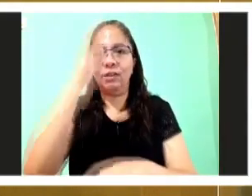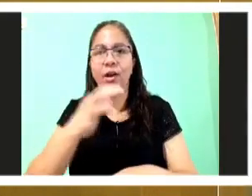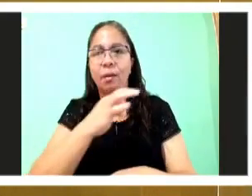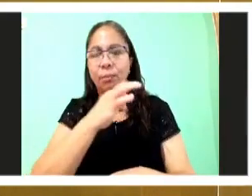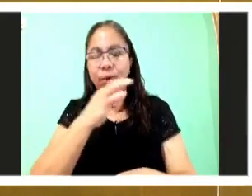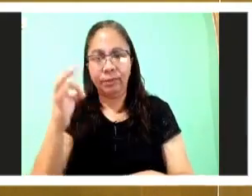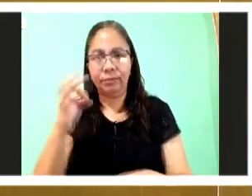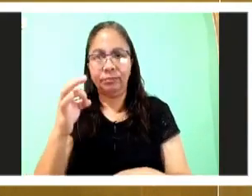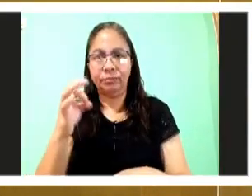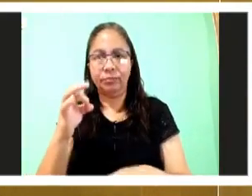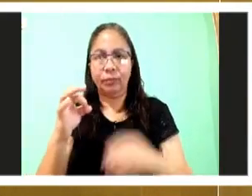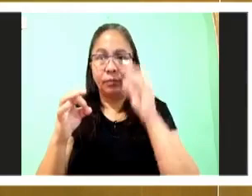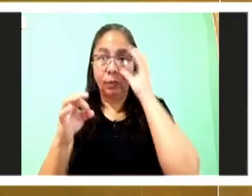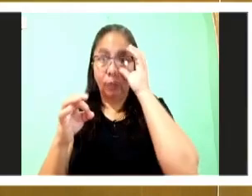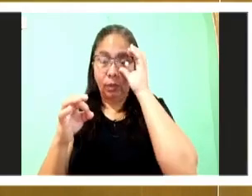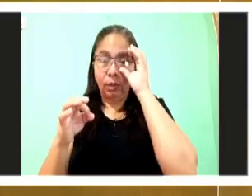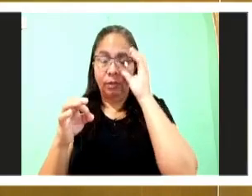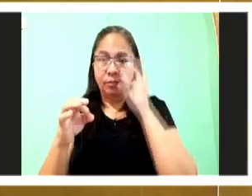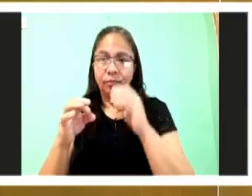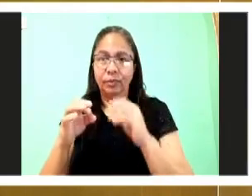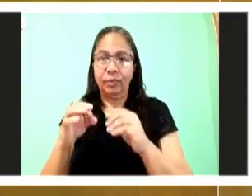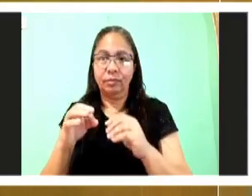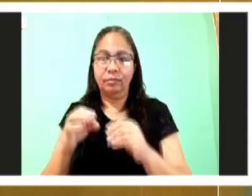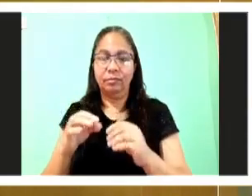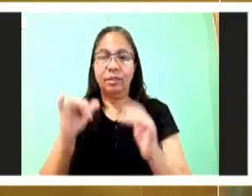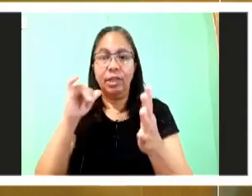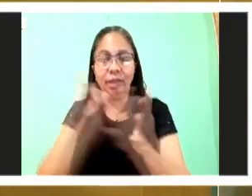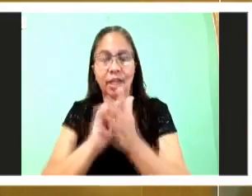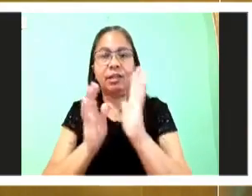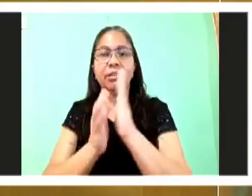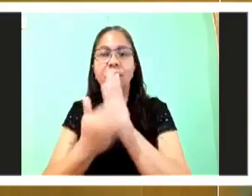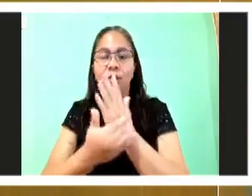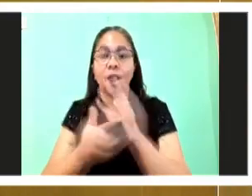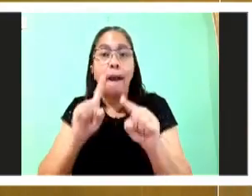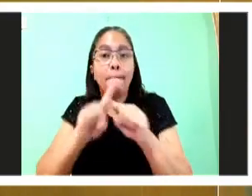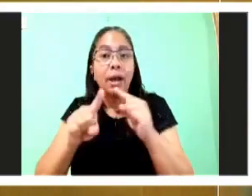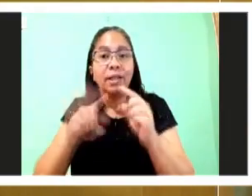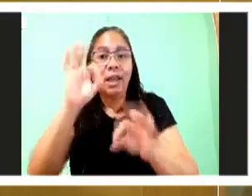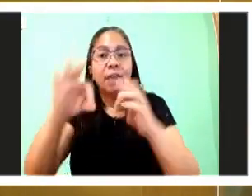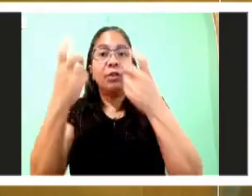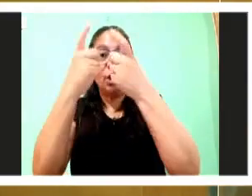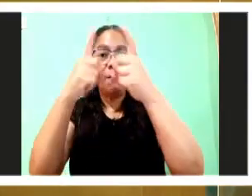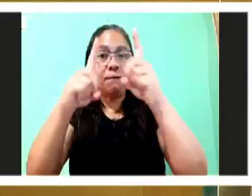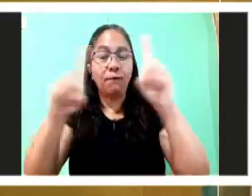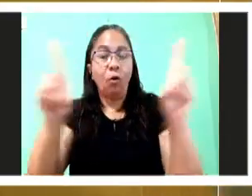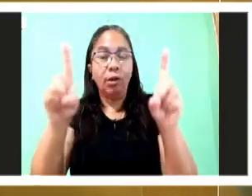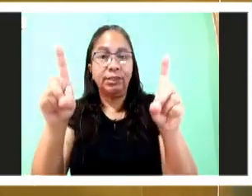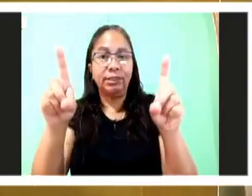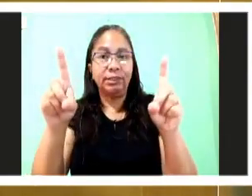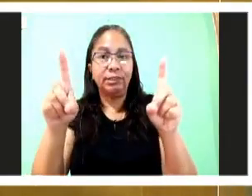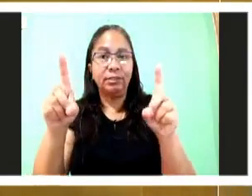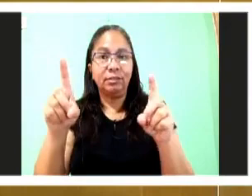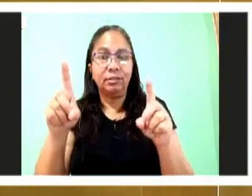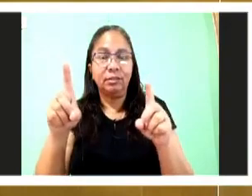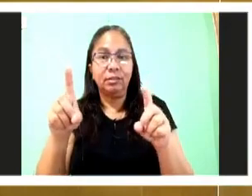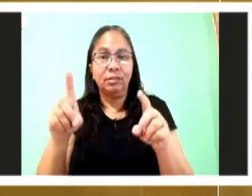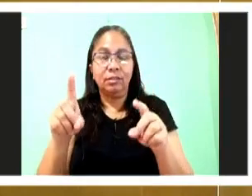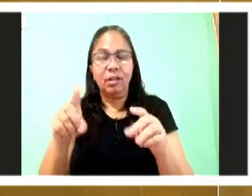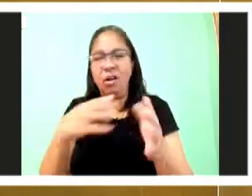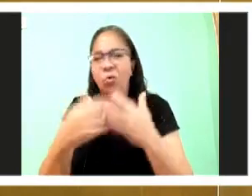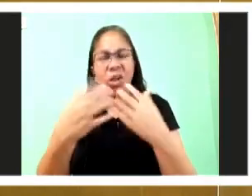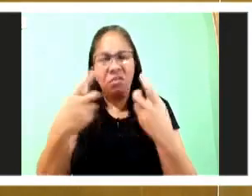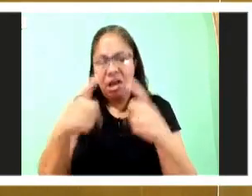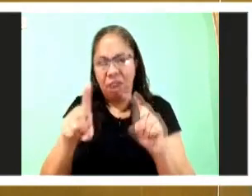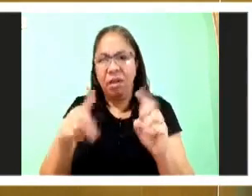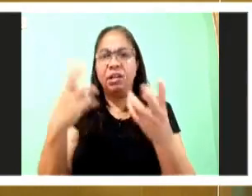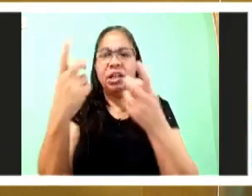come to communion, because that's adultery. But if you divorce and you really didn't want the divorce, but whatever happened,